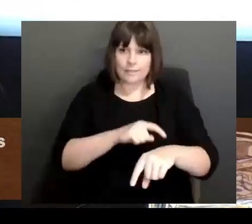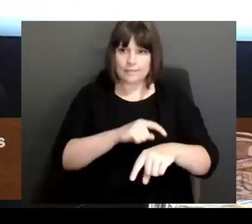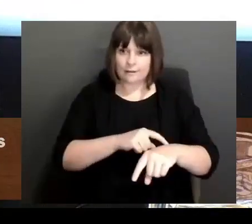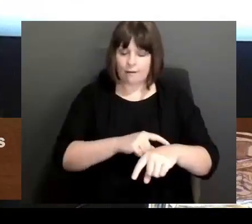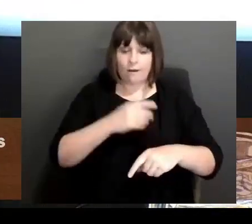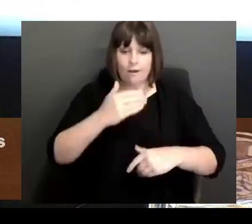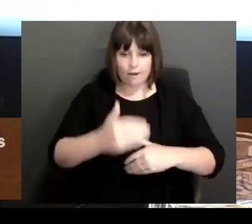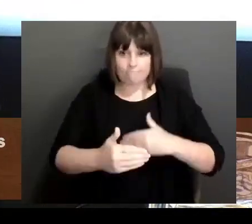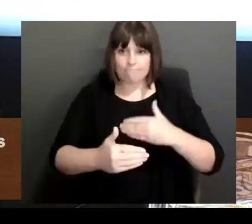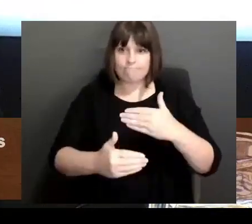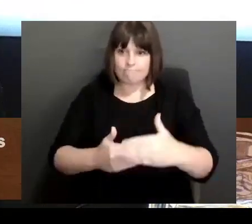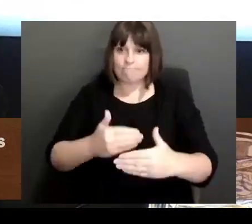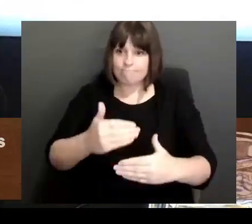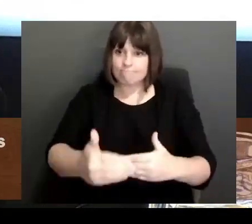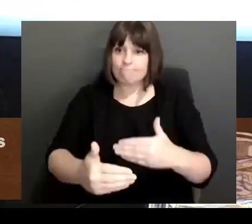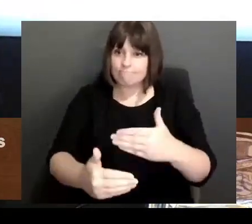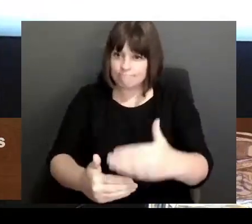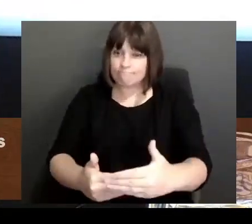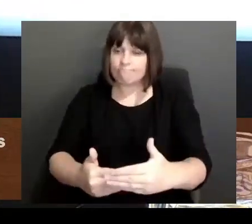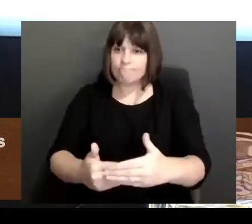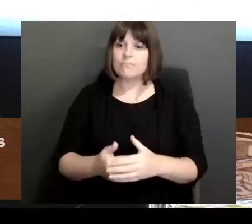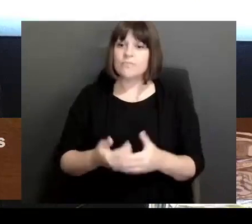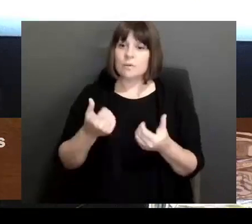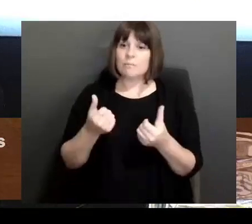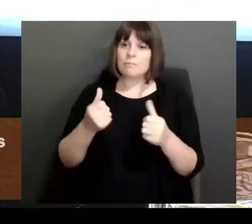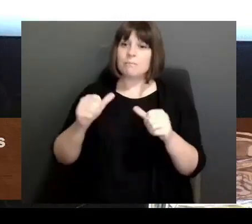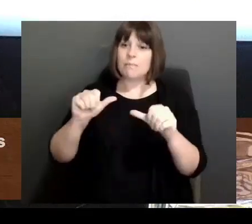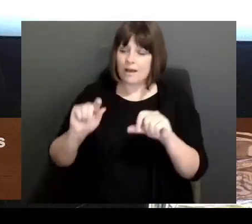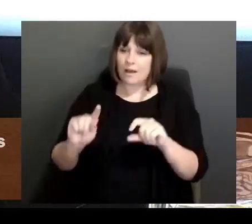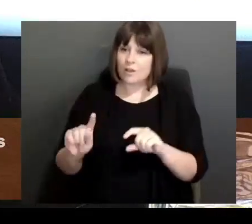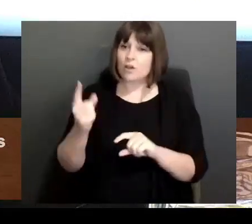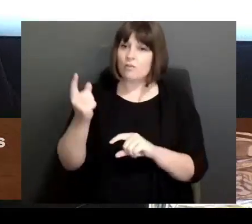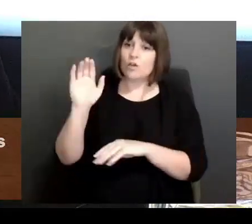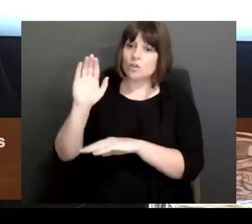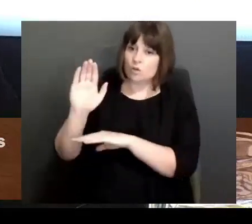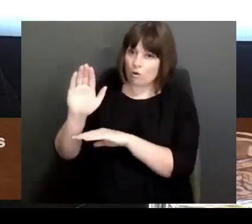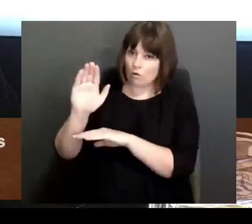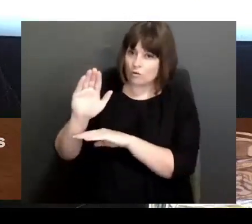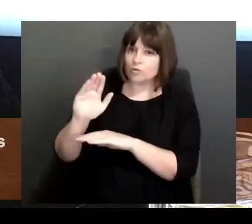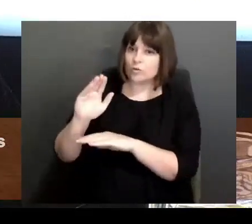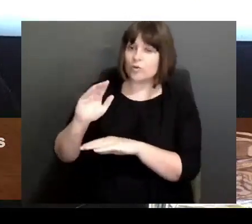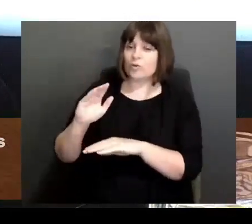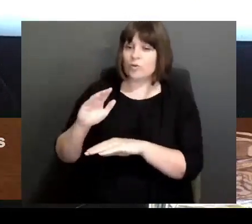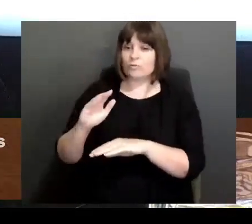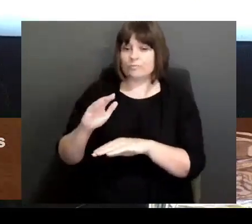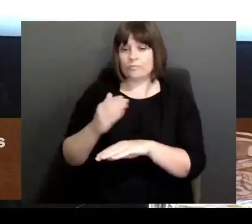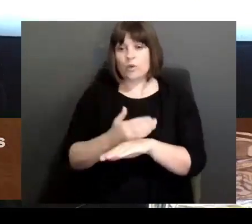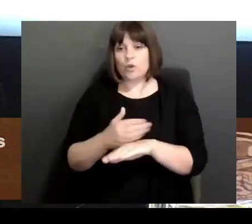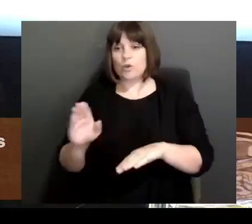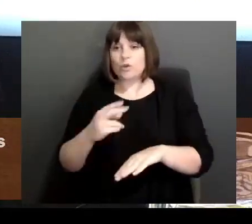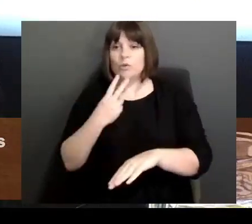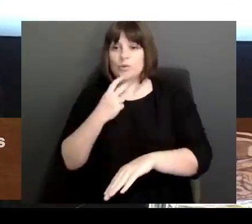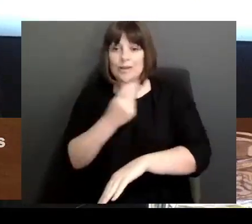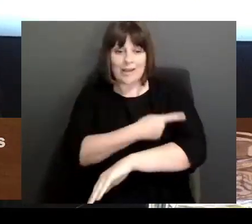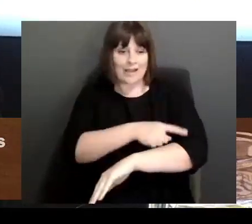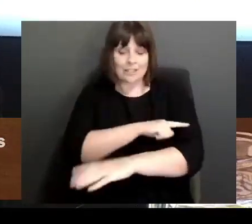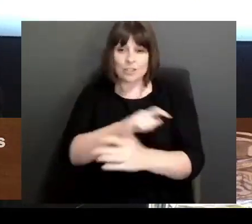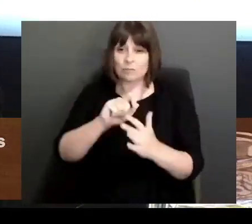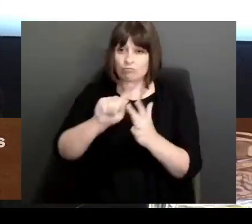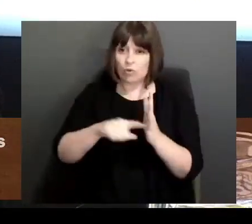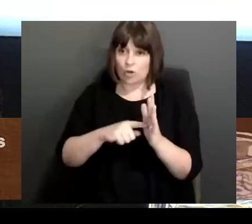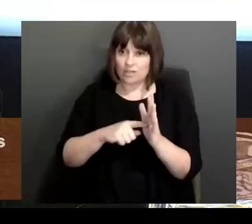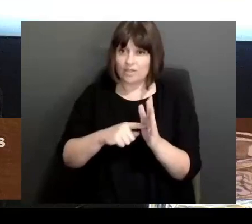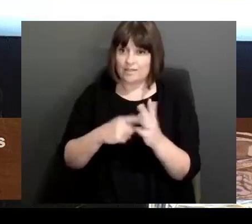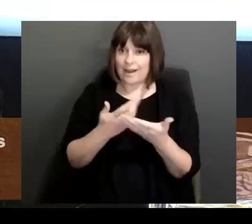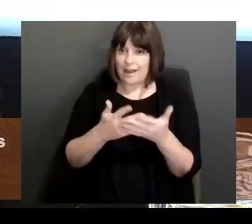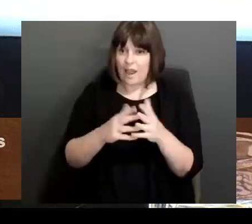first offshore renewable energy projects delivered. The last implementation statement, there